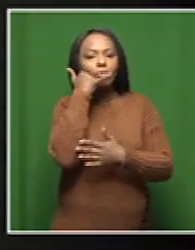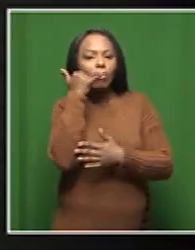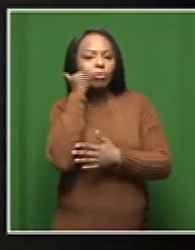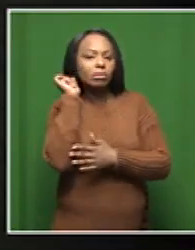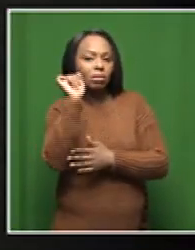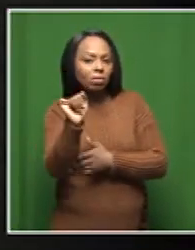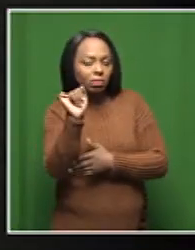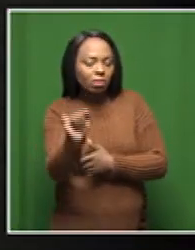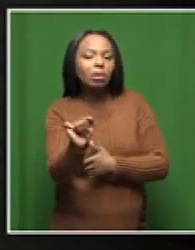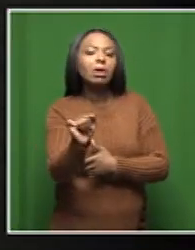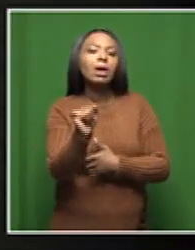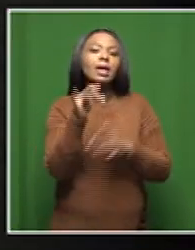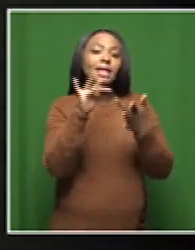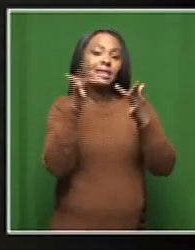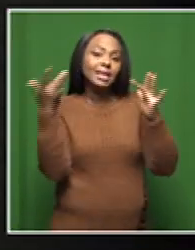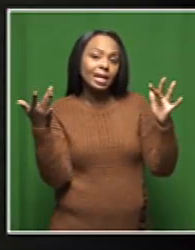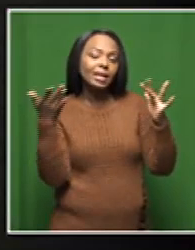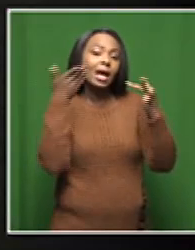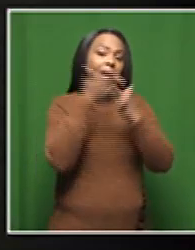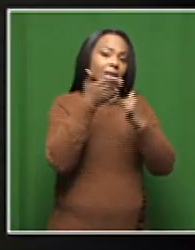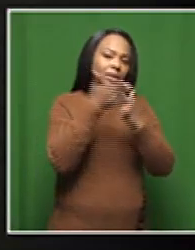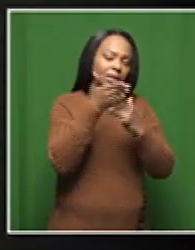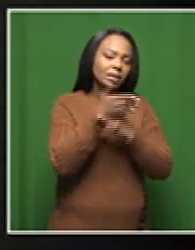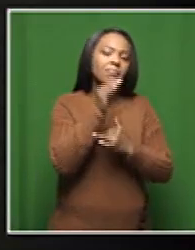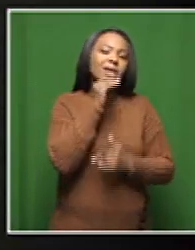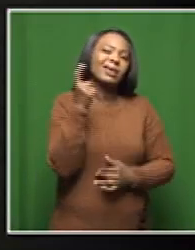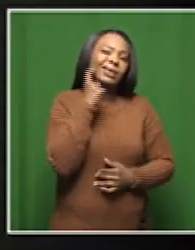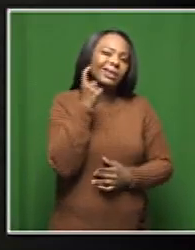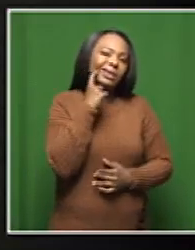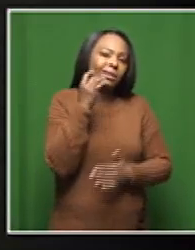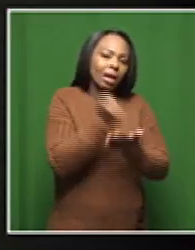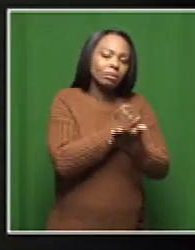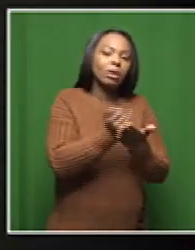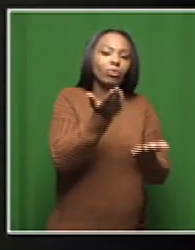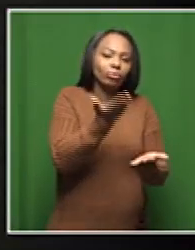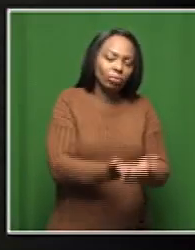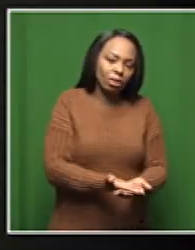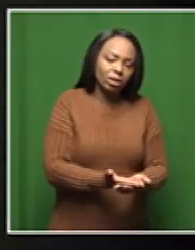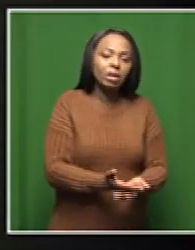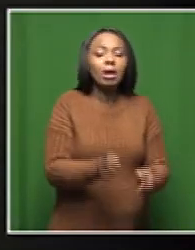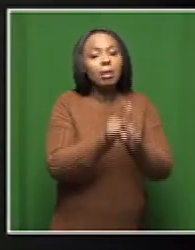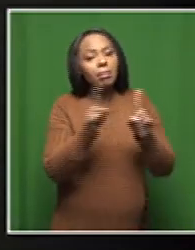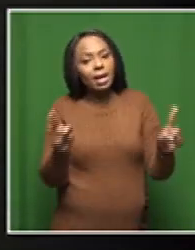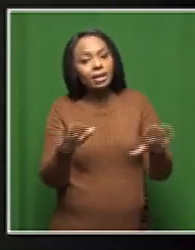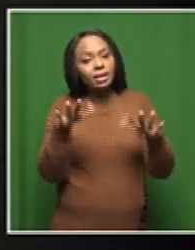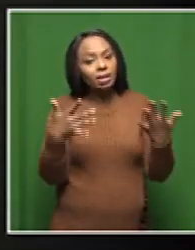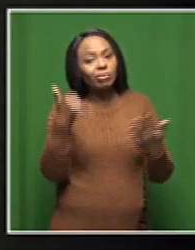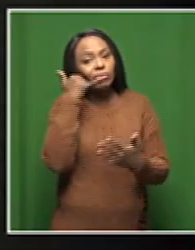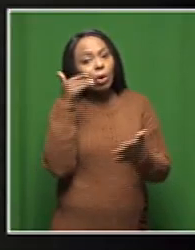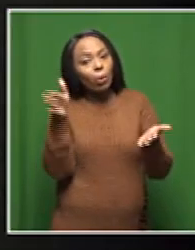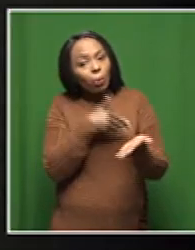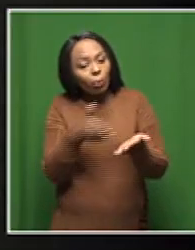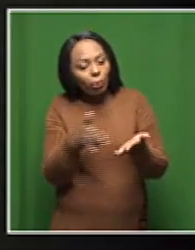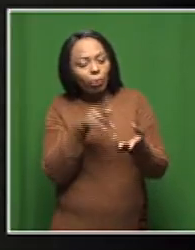has internet access, and you should be able to easily register. If you don't have that, you can use what's referred to as